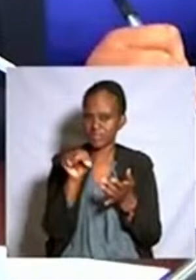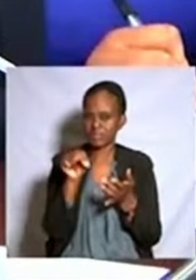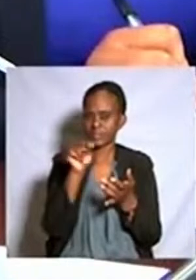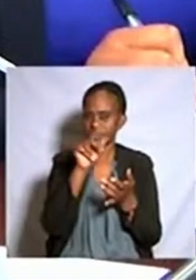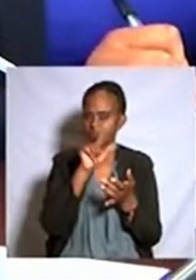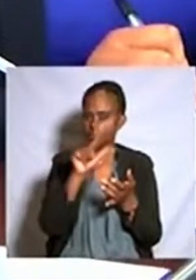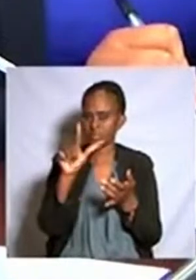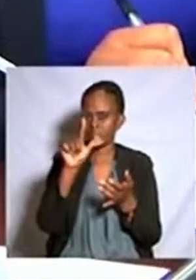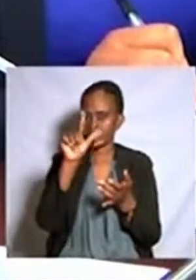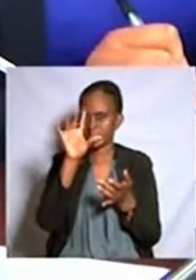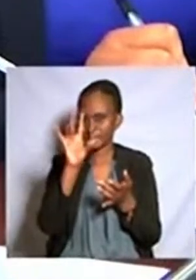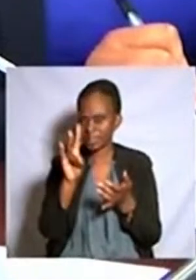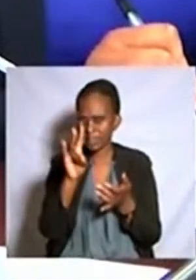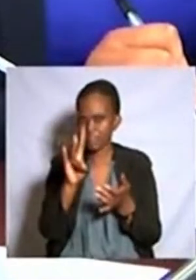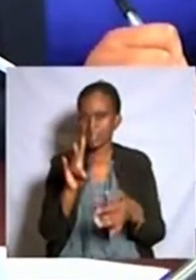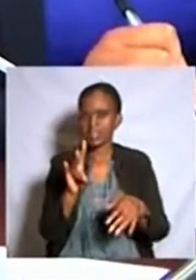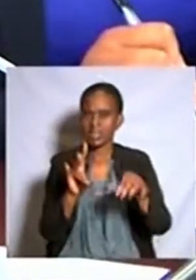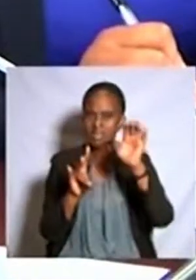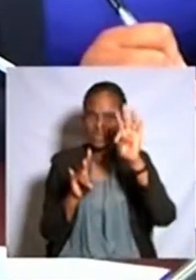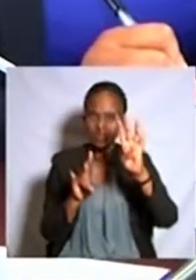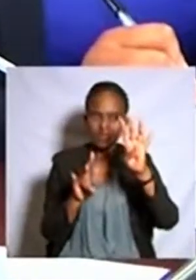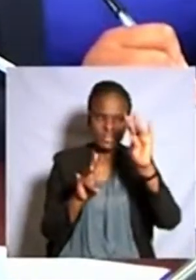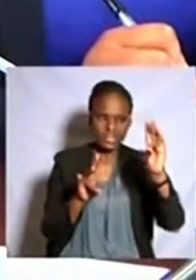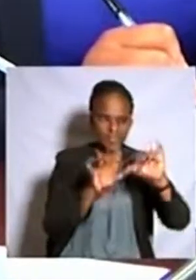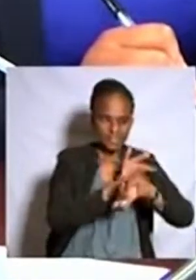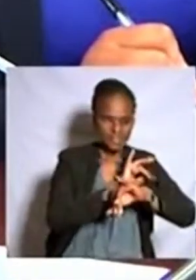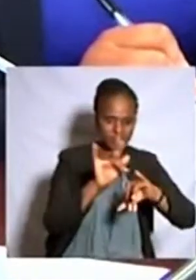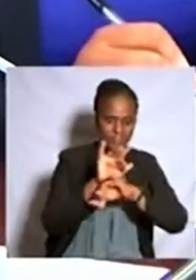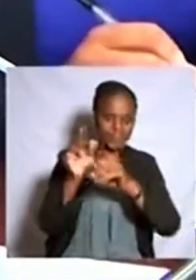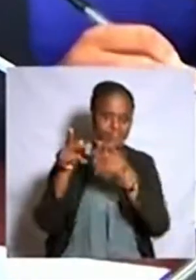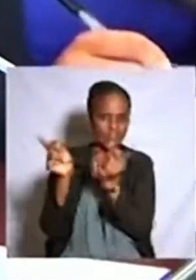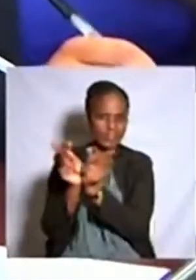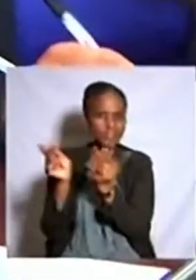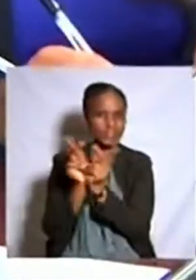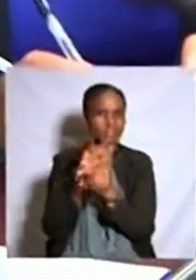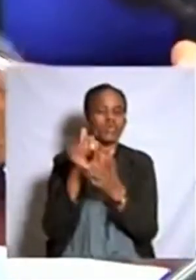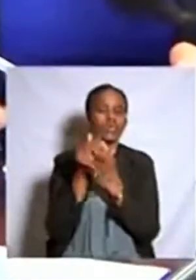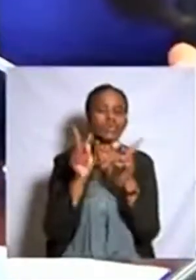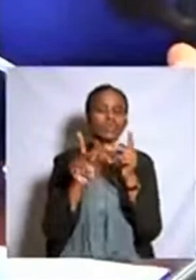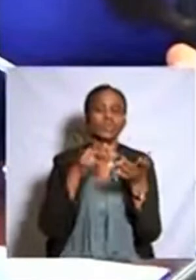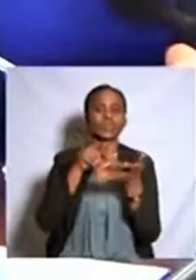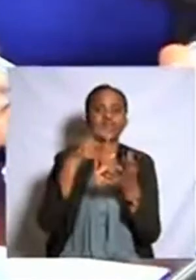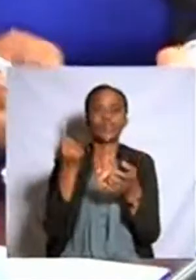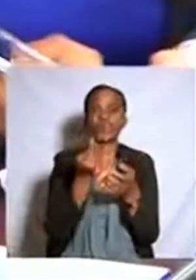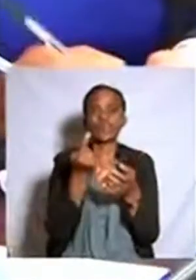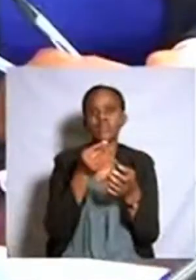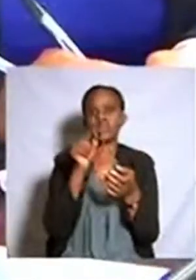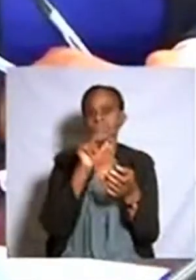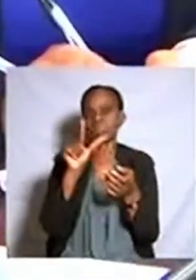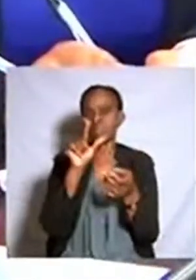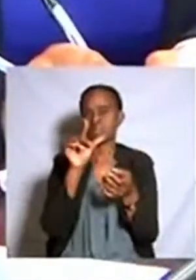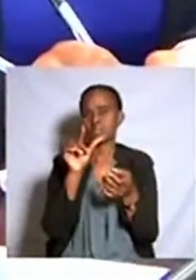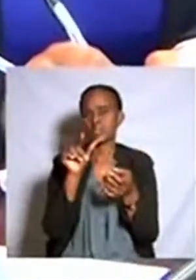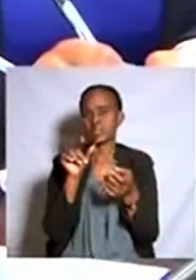27 of the 47 identified vacant spaces have been taken up. Only 29.